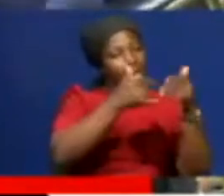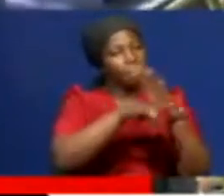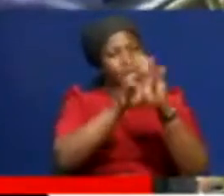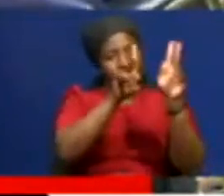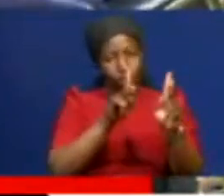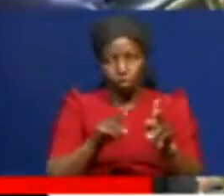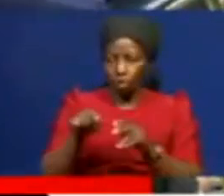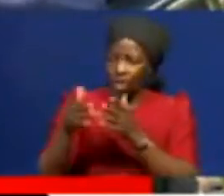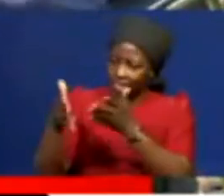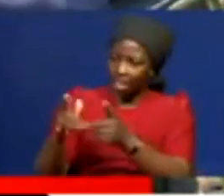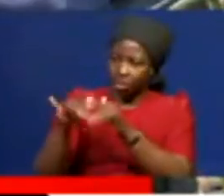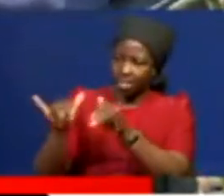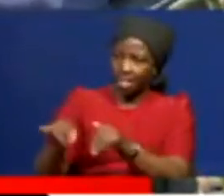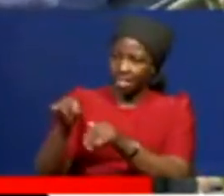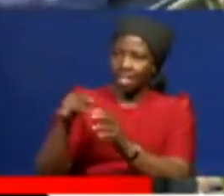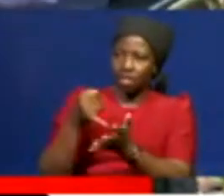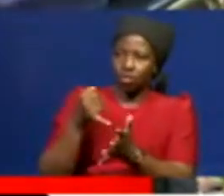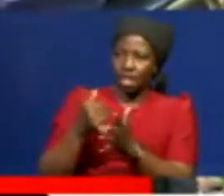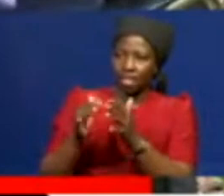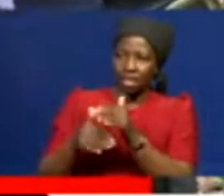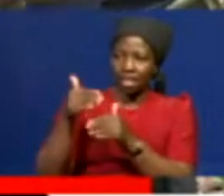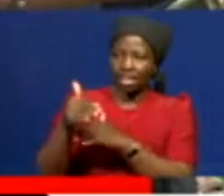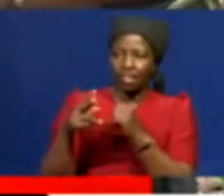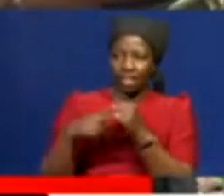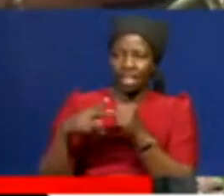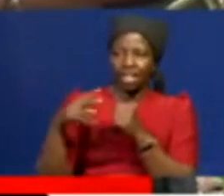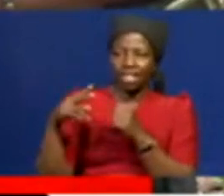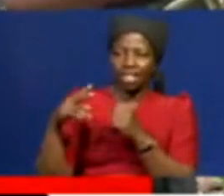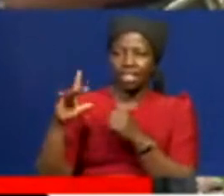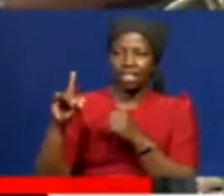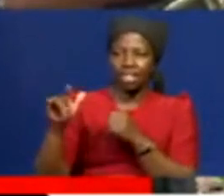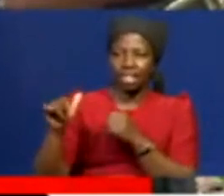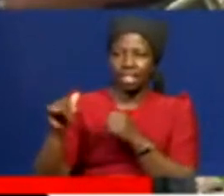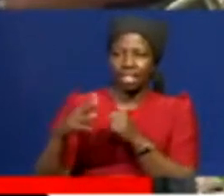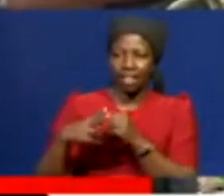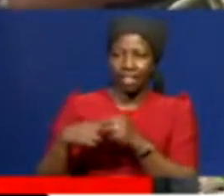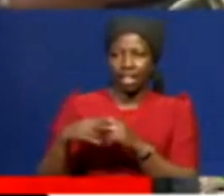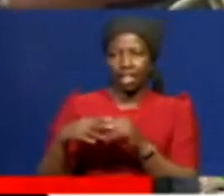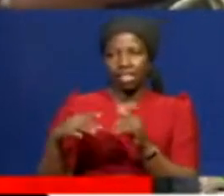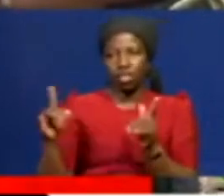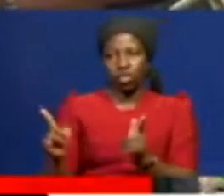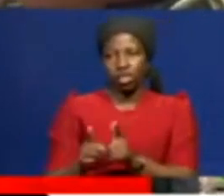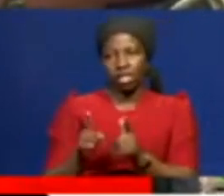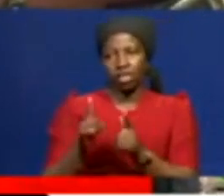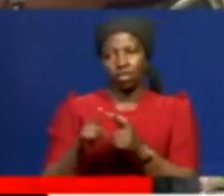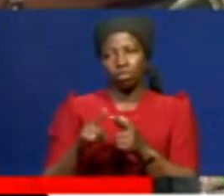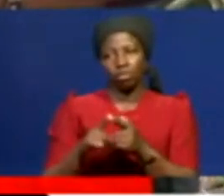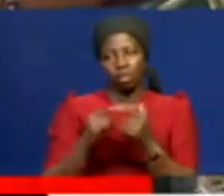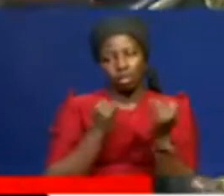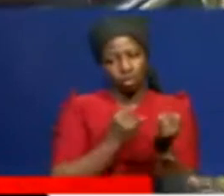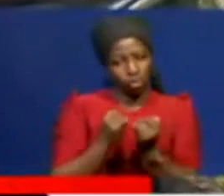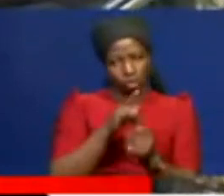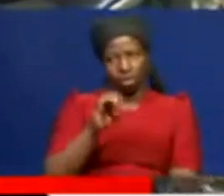and that is going to be proved in the upcoming Dala Sevens. Exactly. And just briefly to bring you on set, Mr.